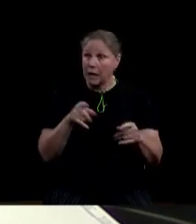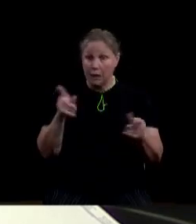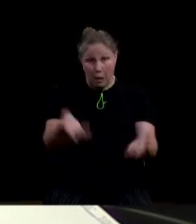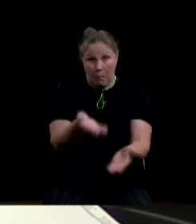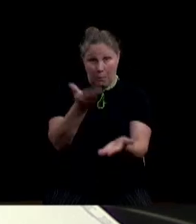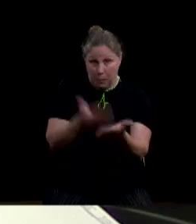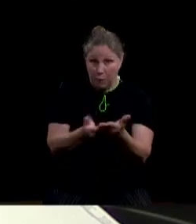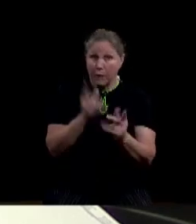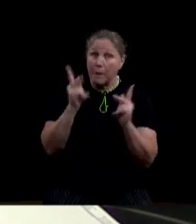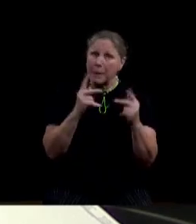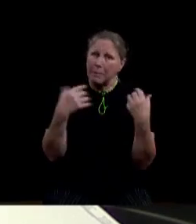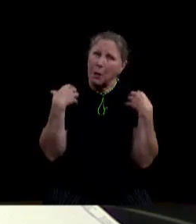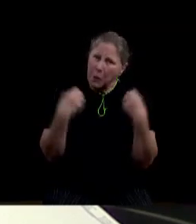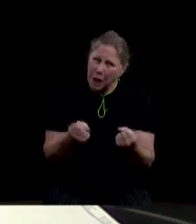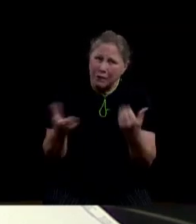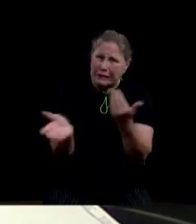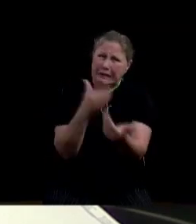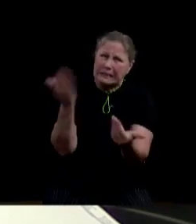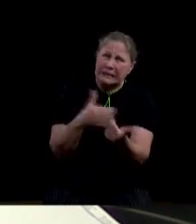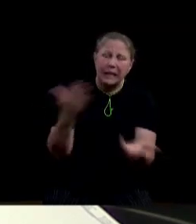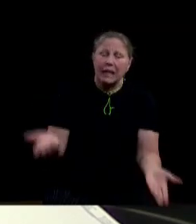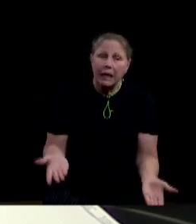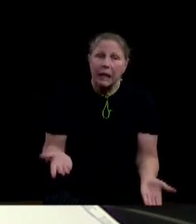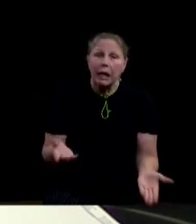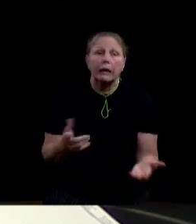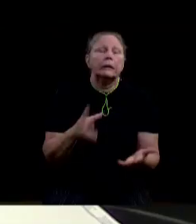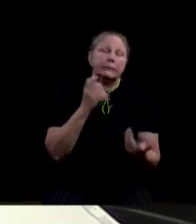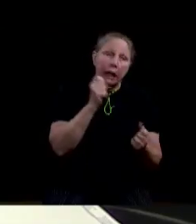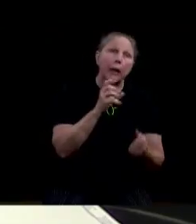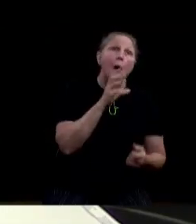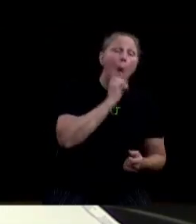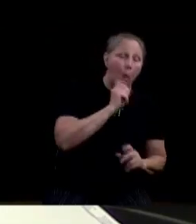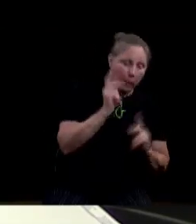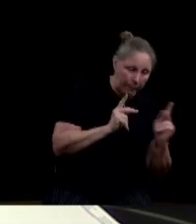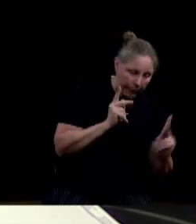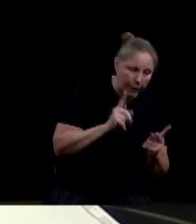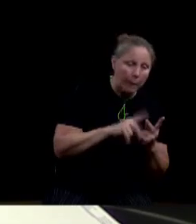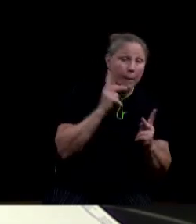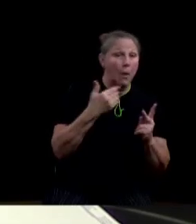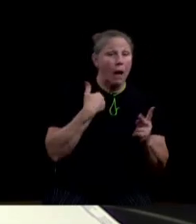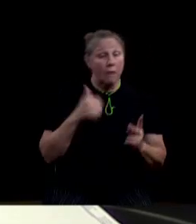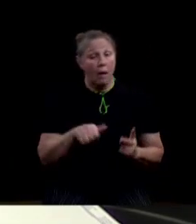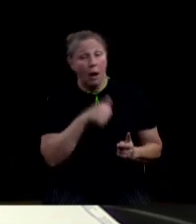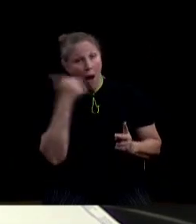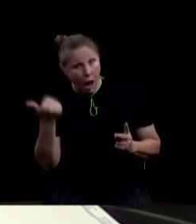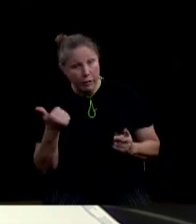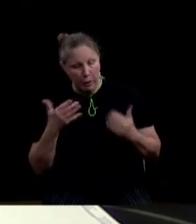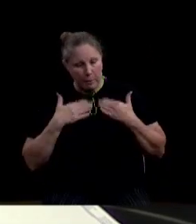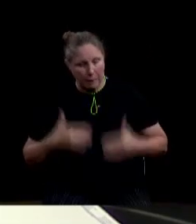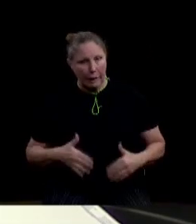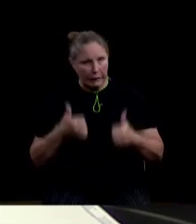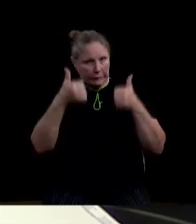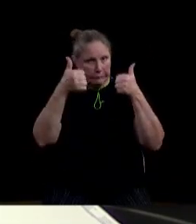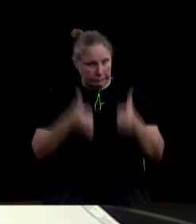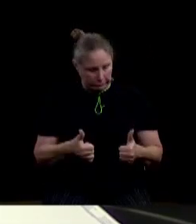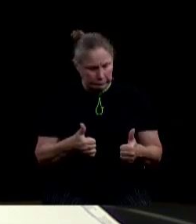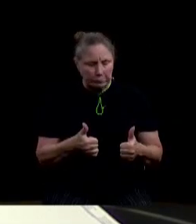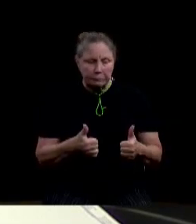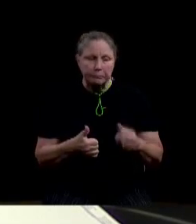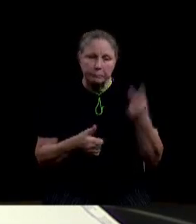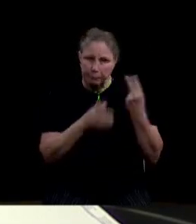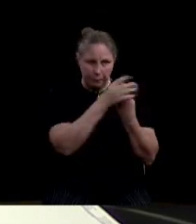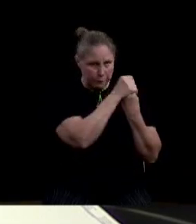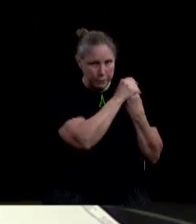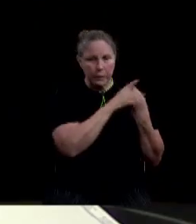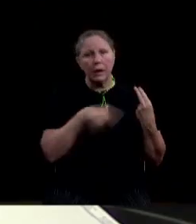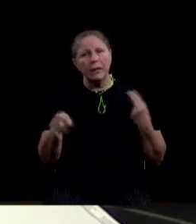except seniors and anyone that has a weak immune system, I believe that wearing masks everywhere we go and